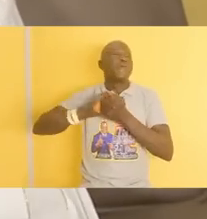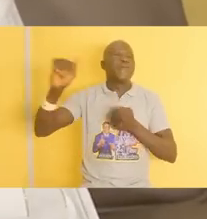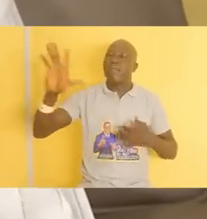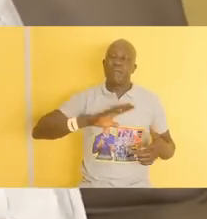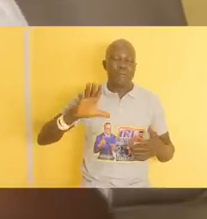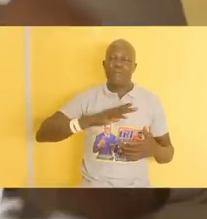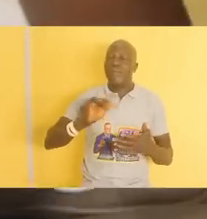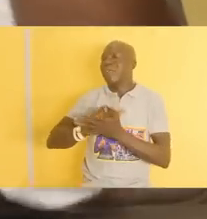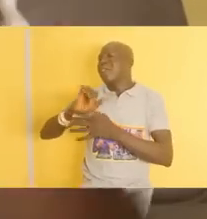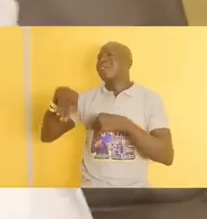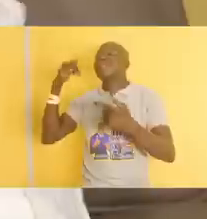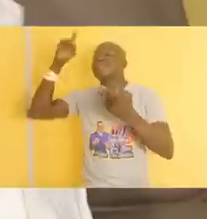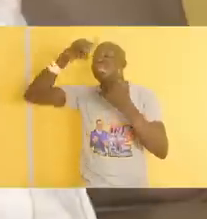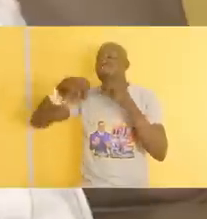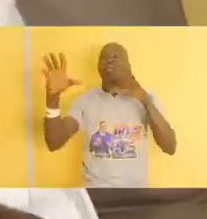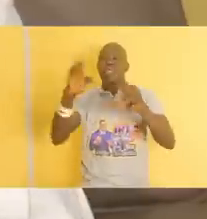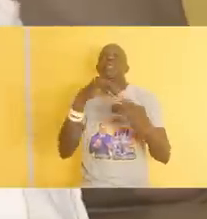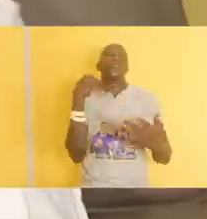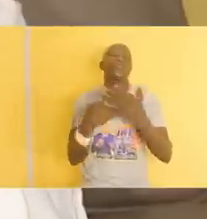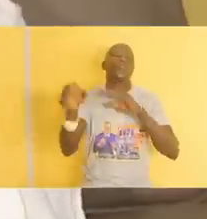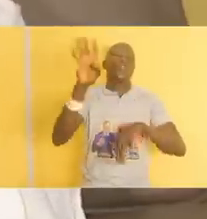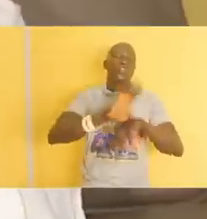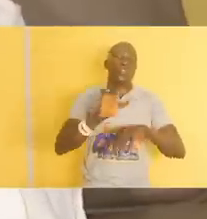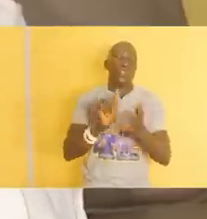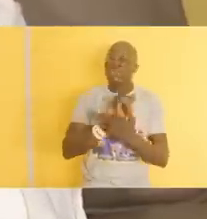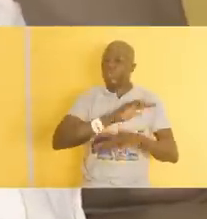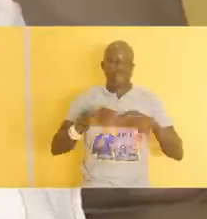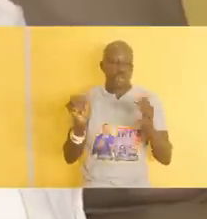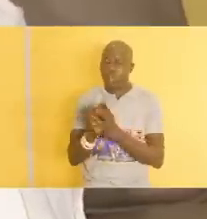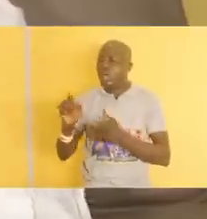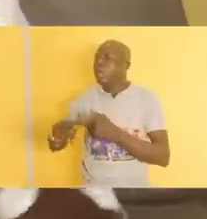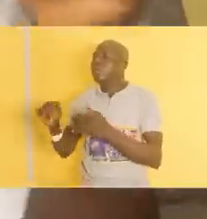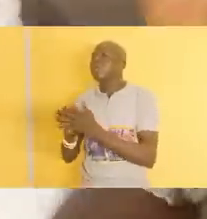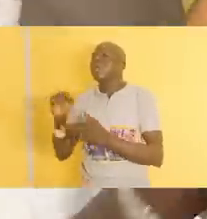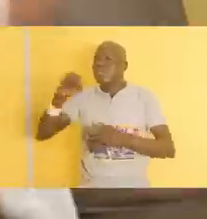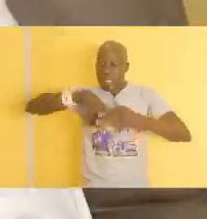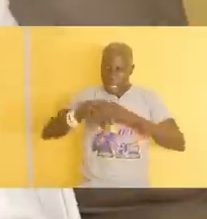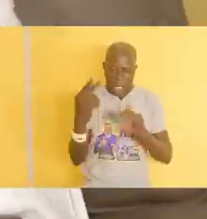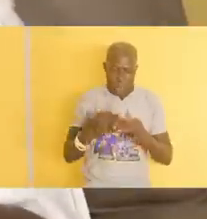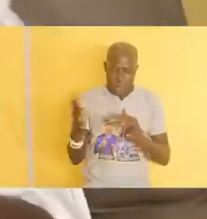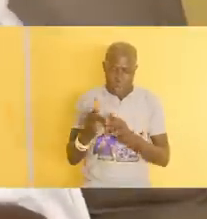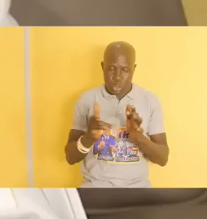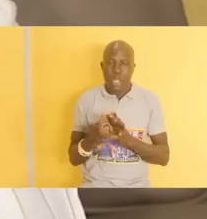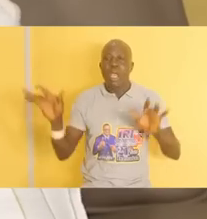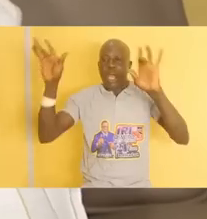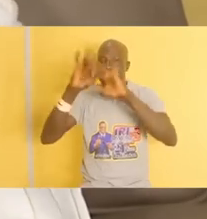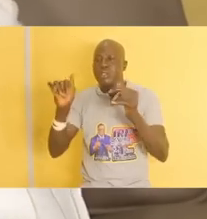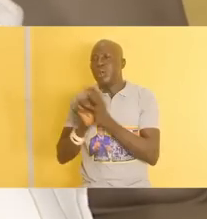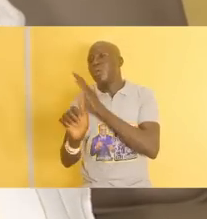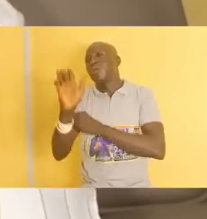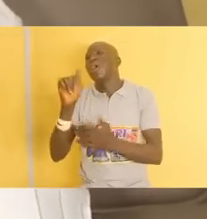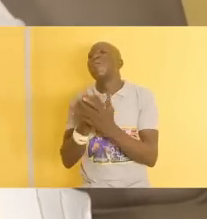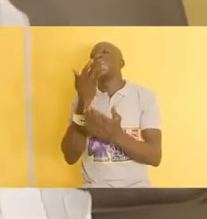Before you the church, you get to the church, you're going to play the Quada Basonia. I know not to get it. Oh, my God,